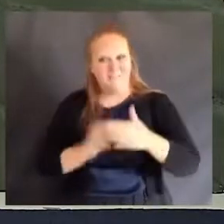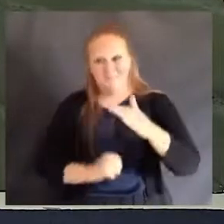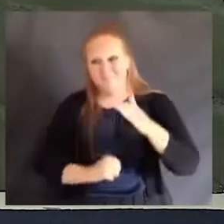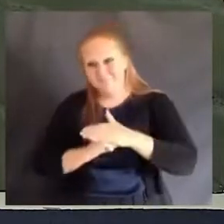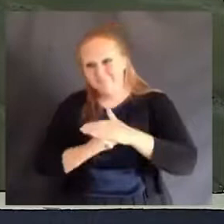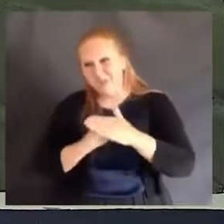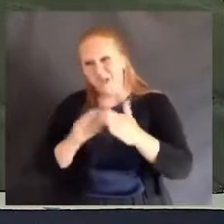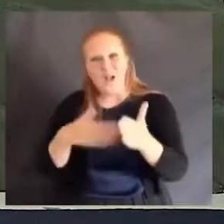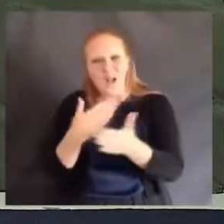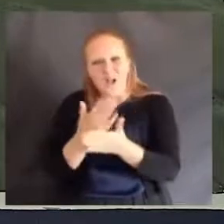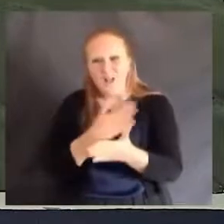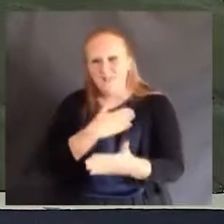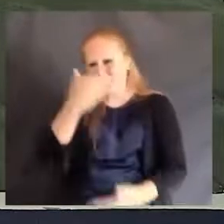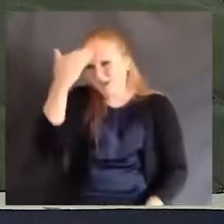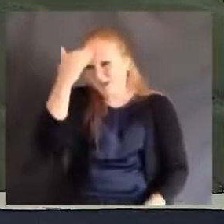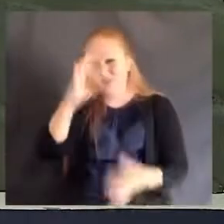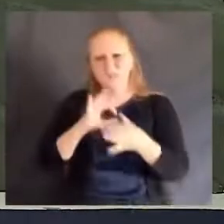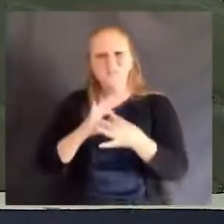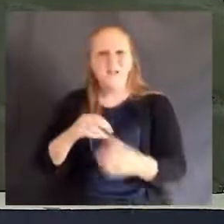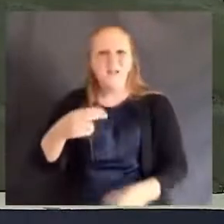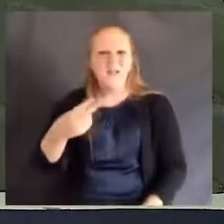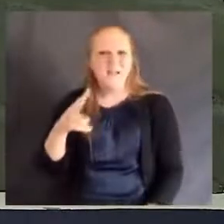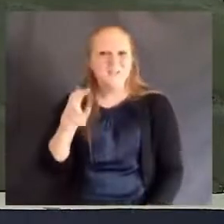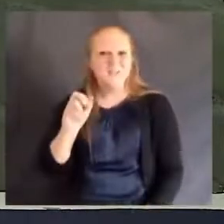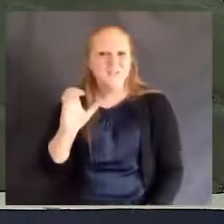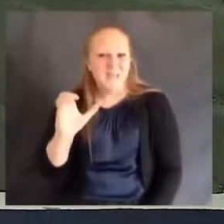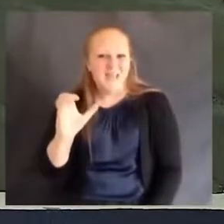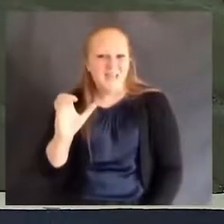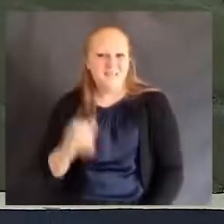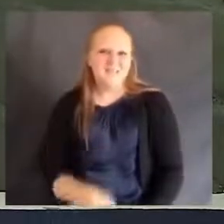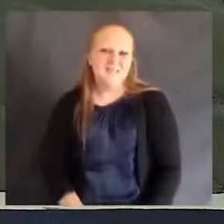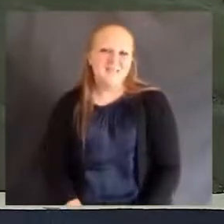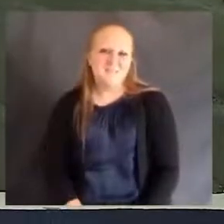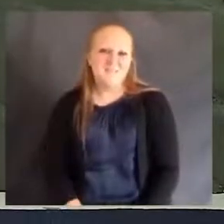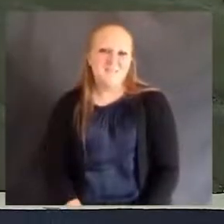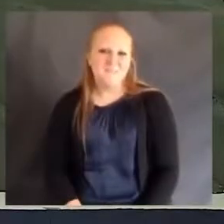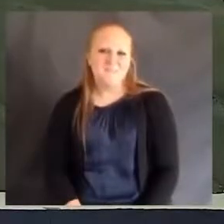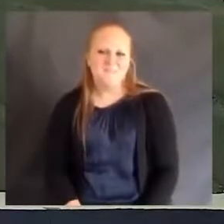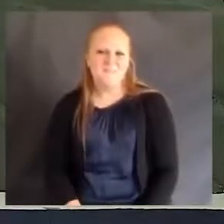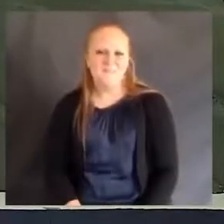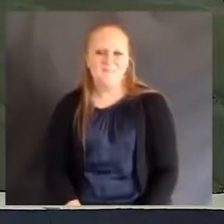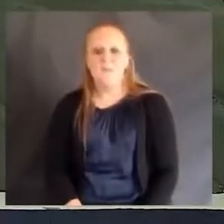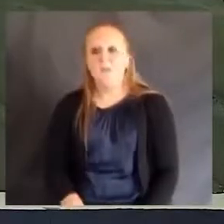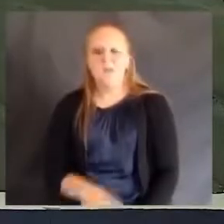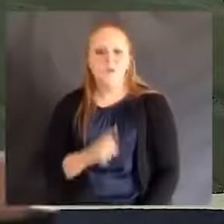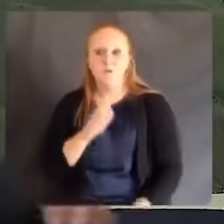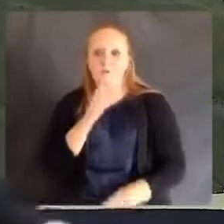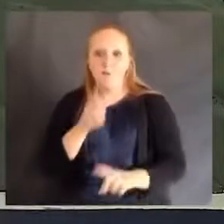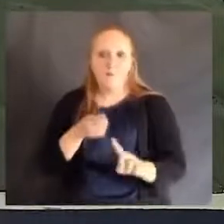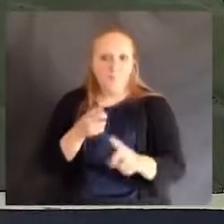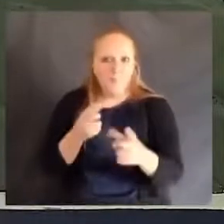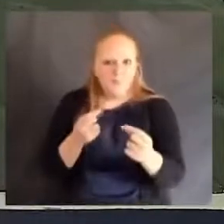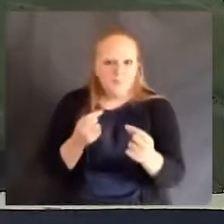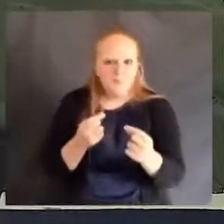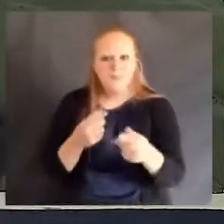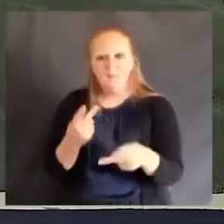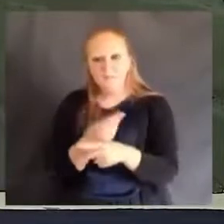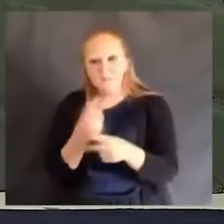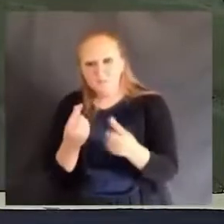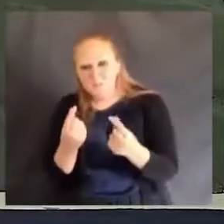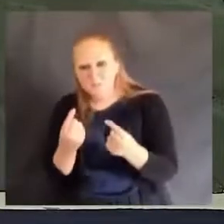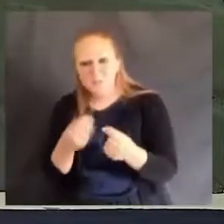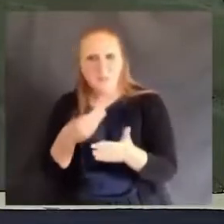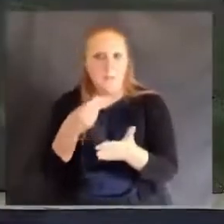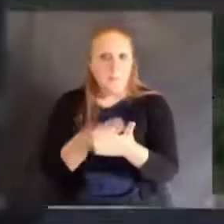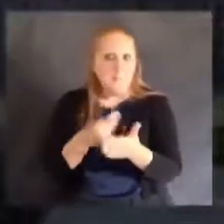HVAC systems. Money to pay for these things? And then it's we'd have to decide what we're going to do and then who has the money. All right,